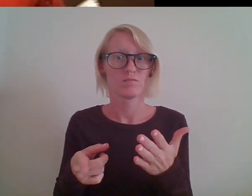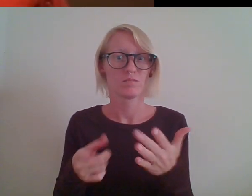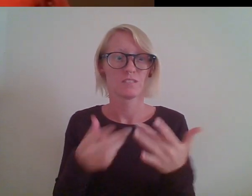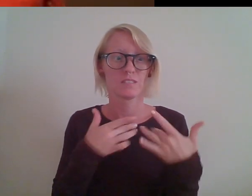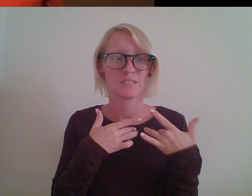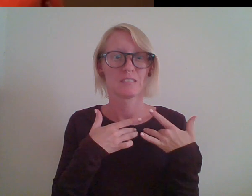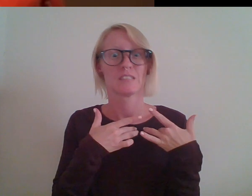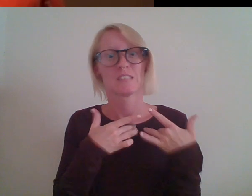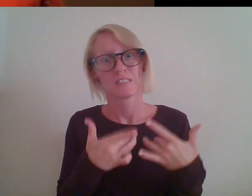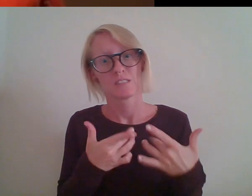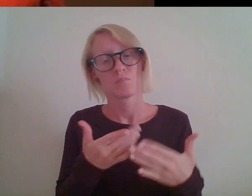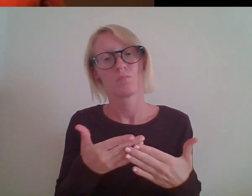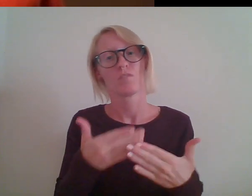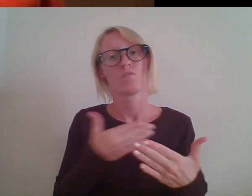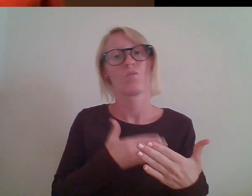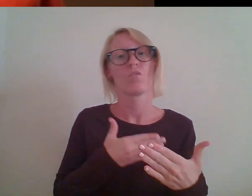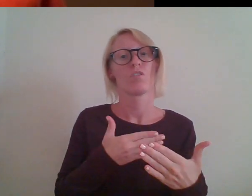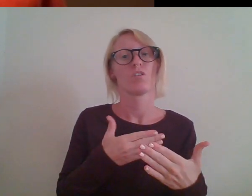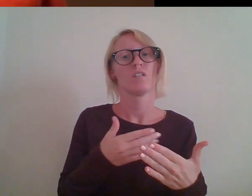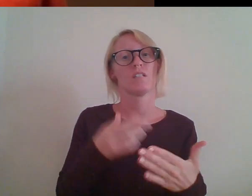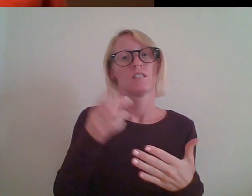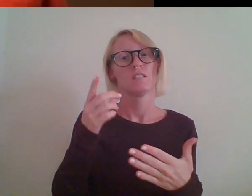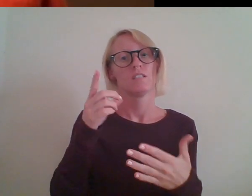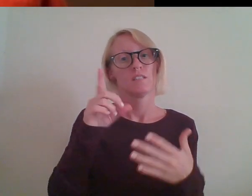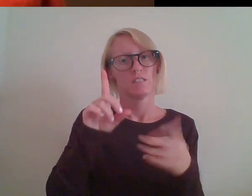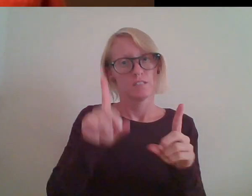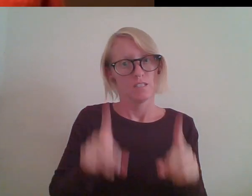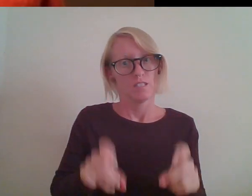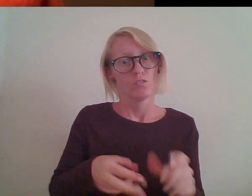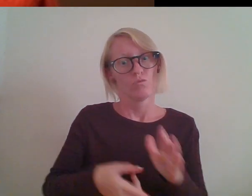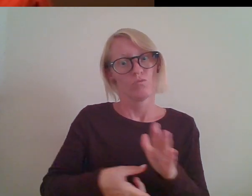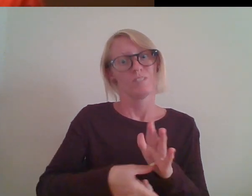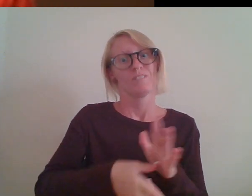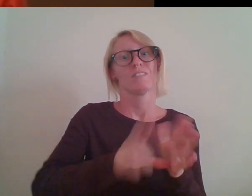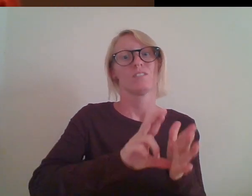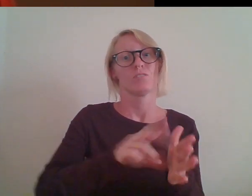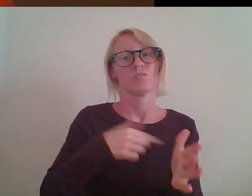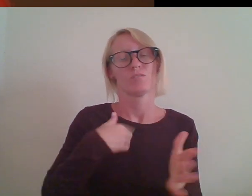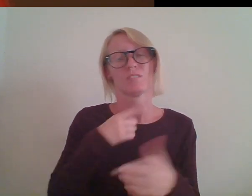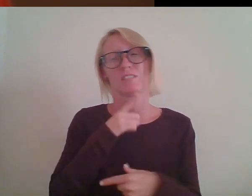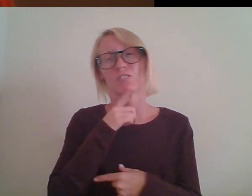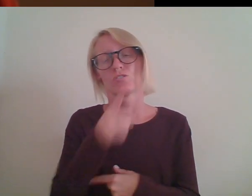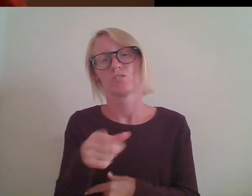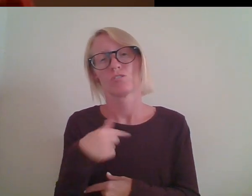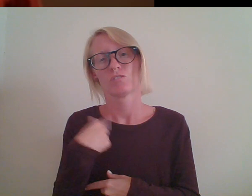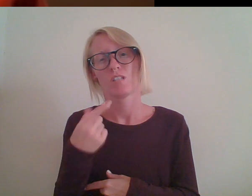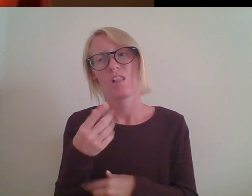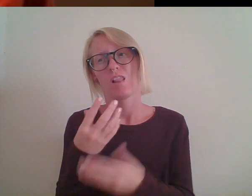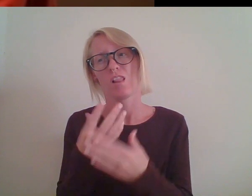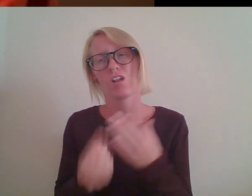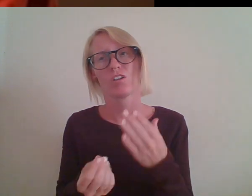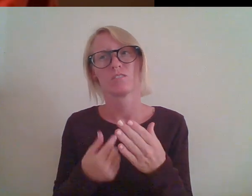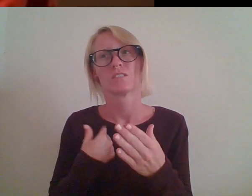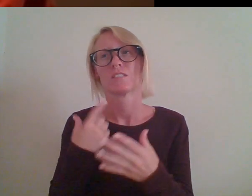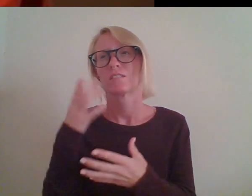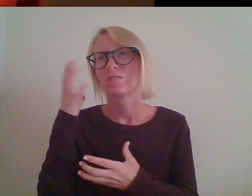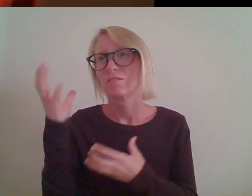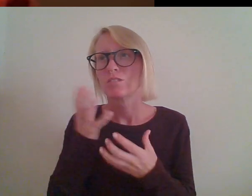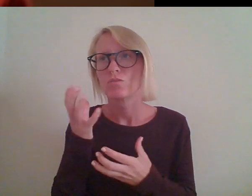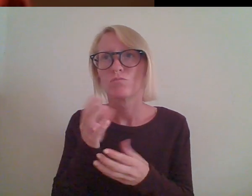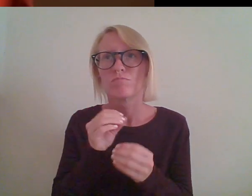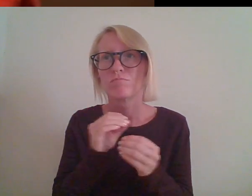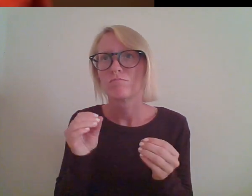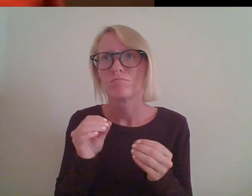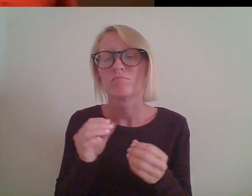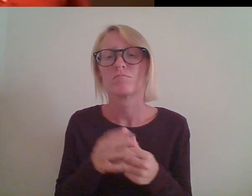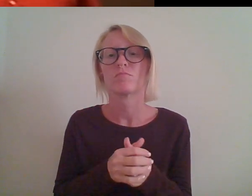be review. It should be in the barn. Now you're just touching up to make sure you haven't lost anything or confused anything.